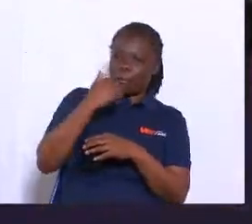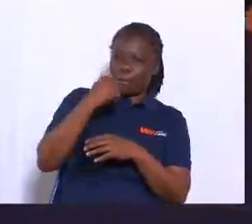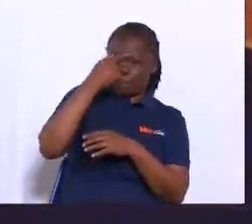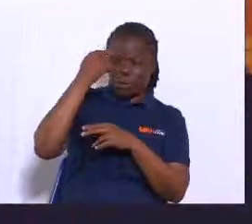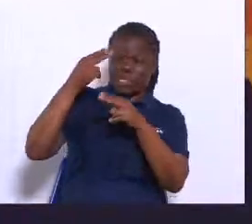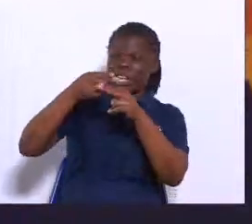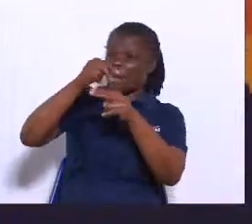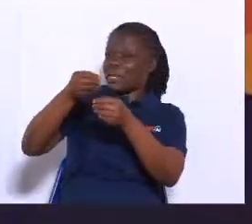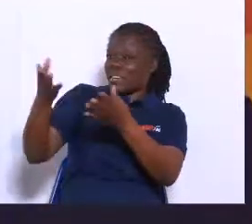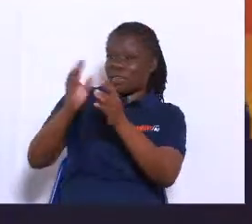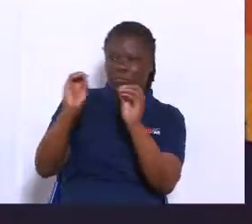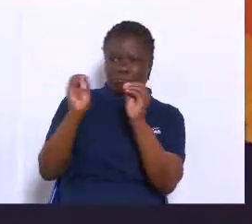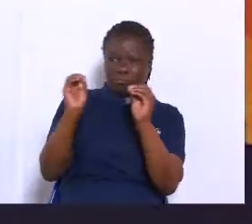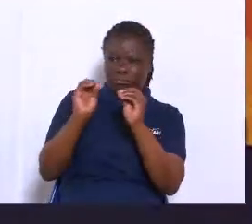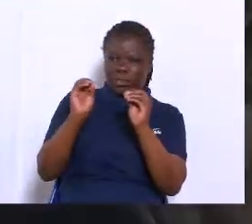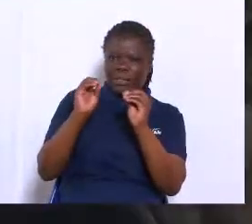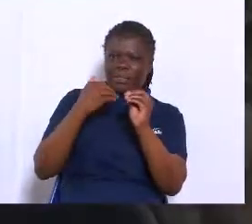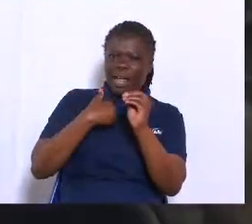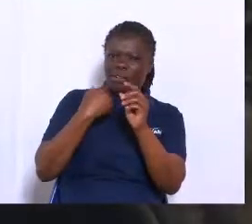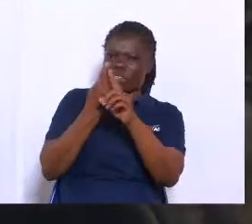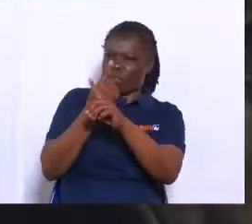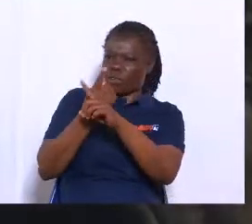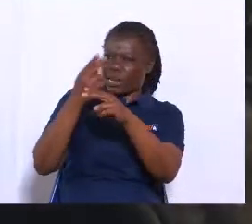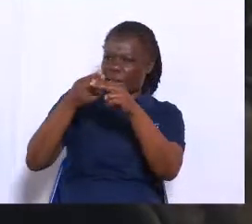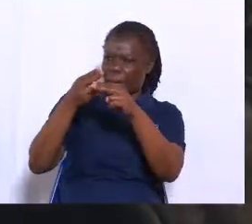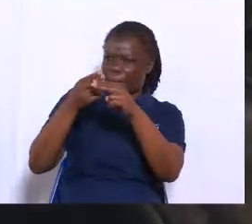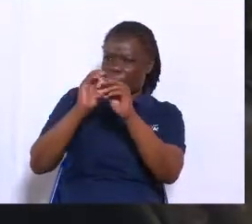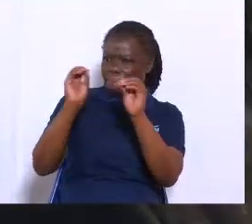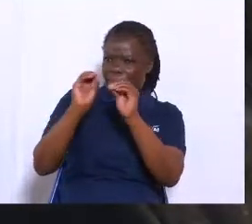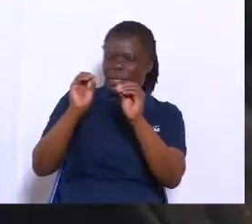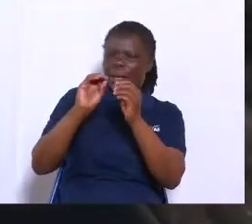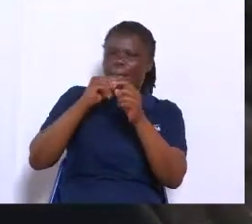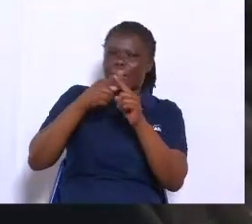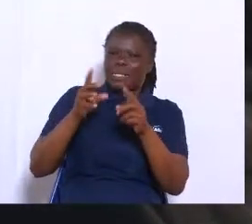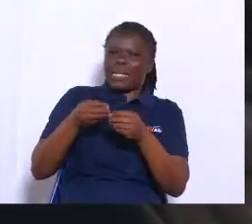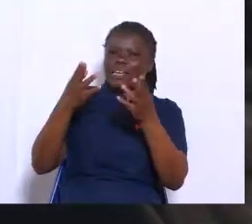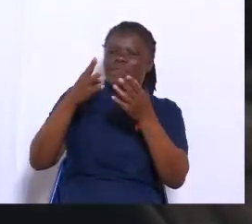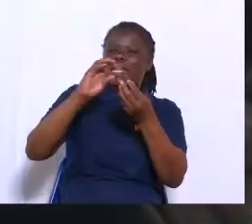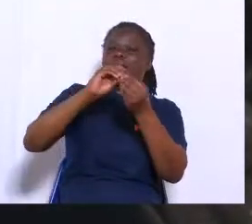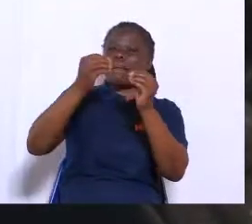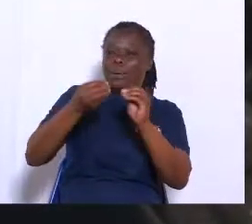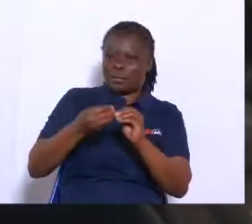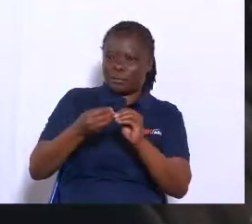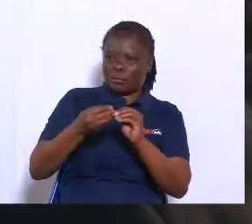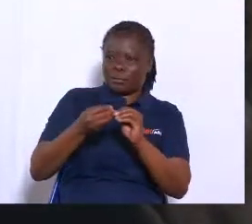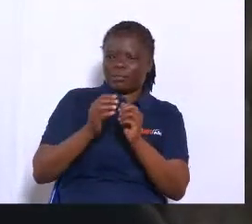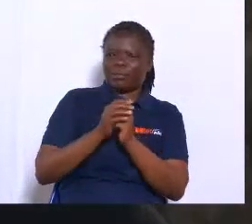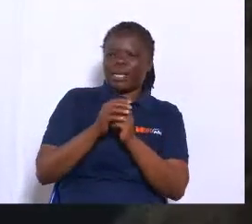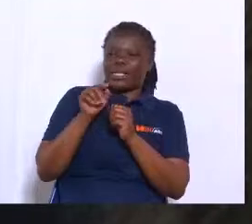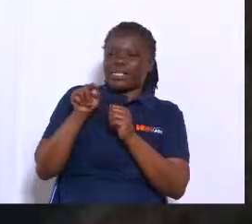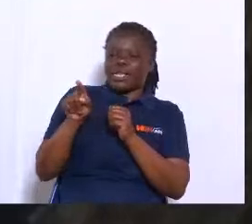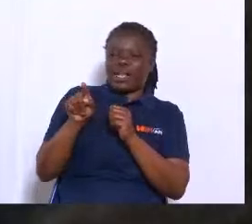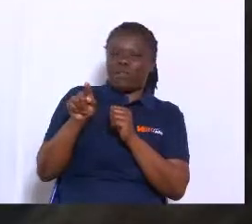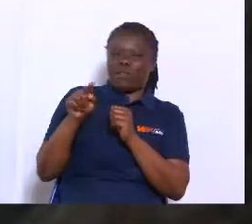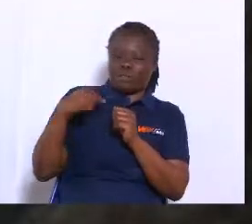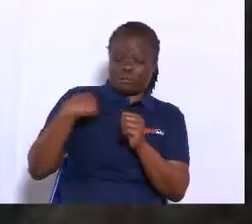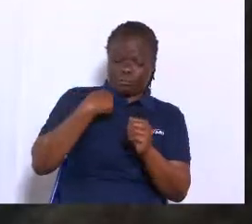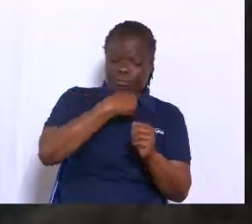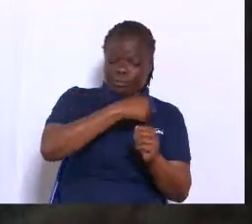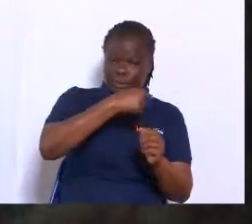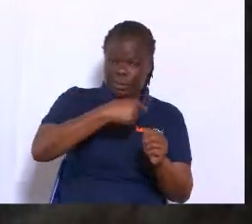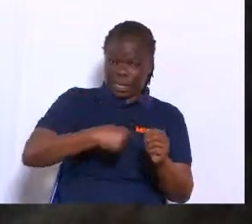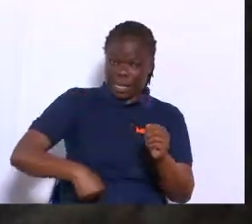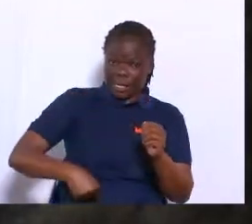thought, 121, 121. Wait a minute. Hymn number 121 in the Chinese hymnal